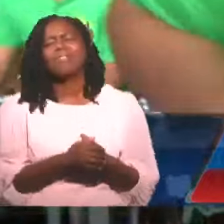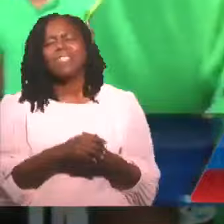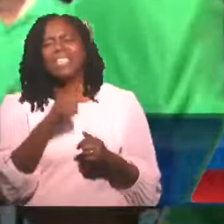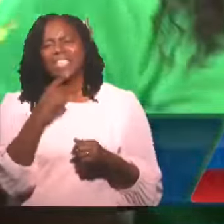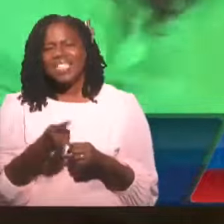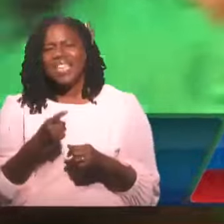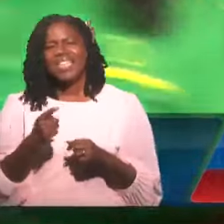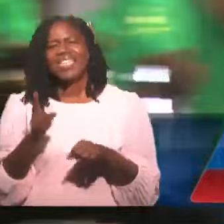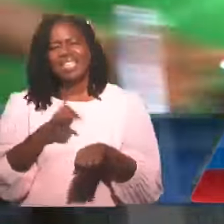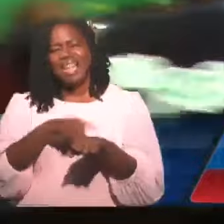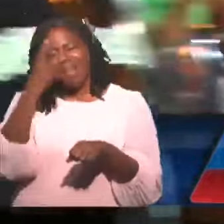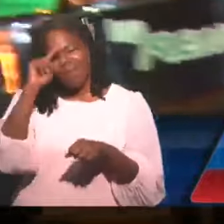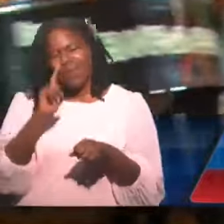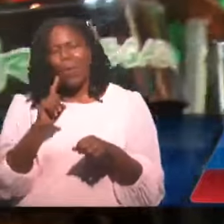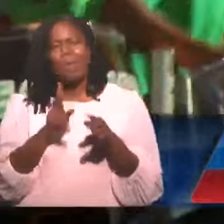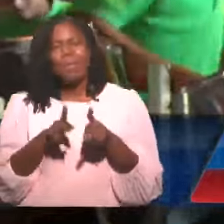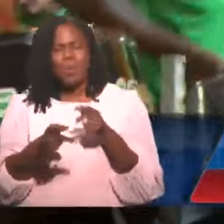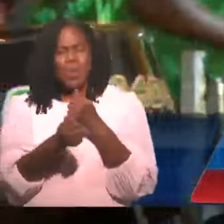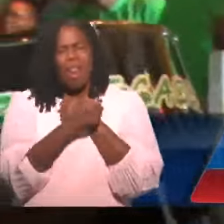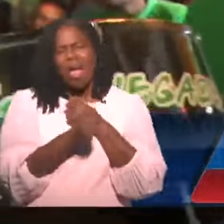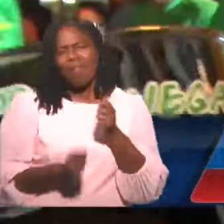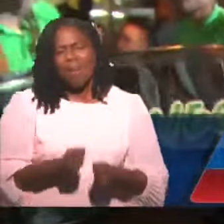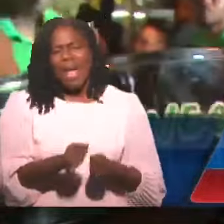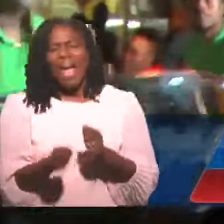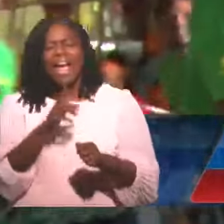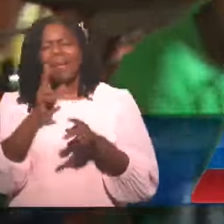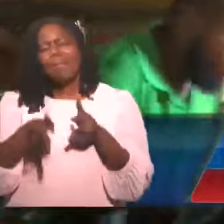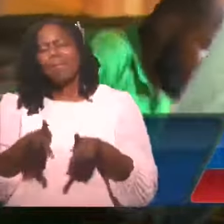pan lovers and culture enthusiasts to come together to